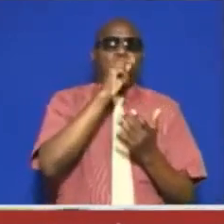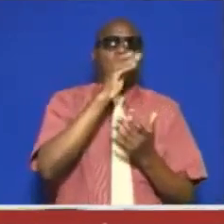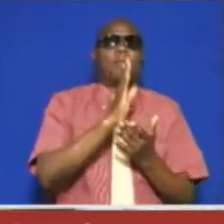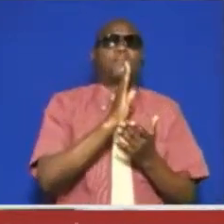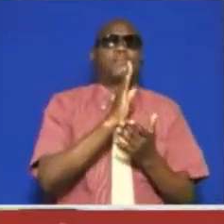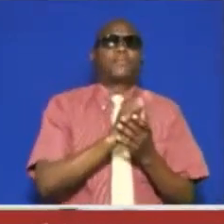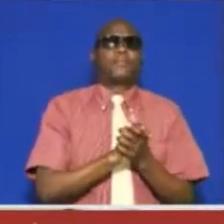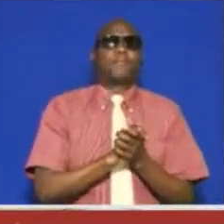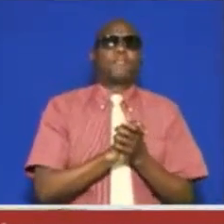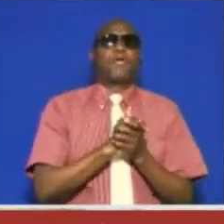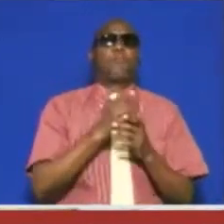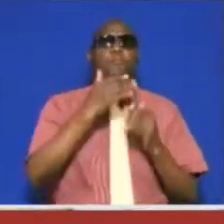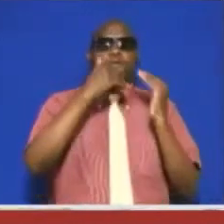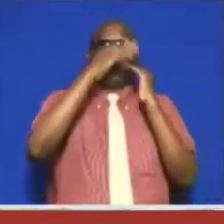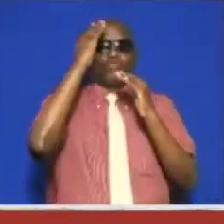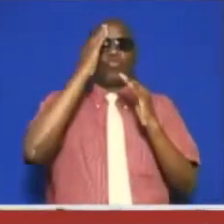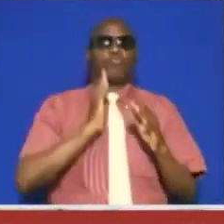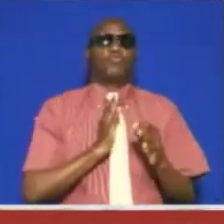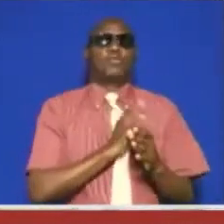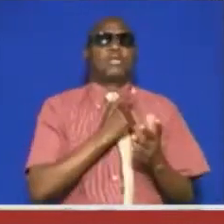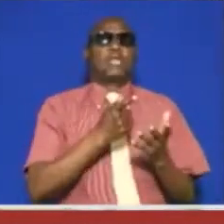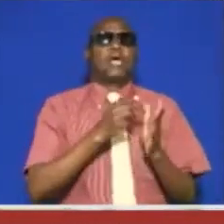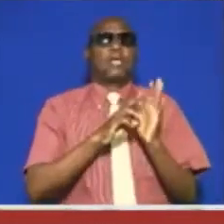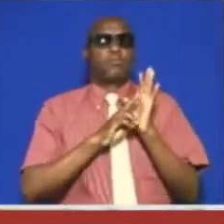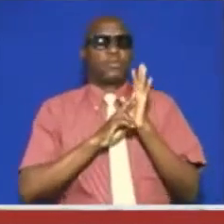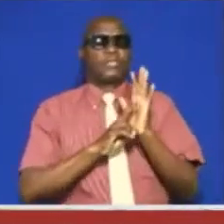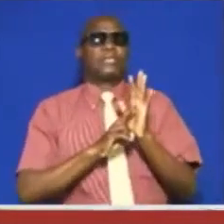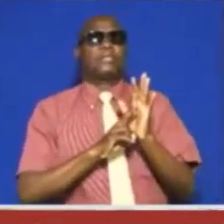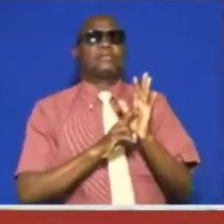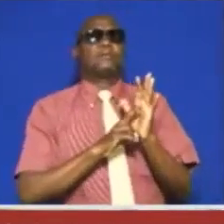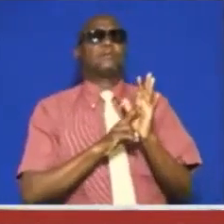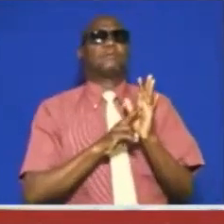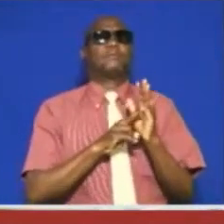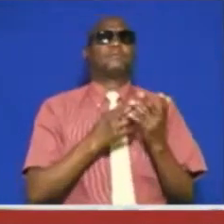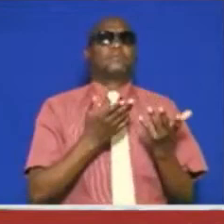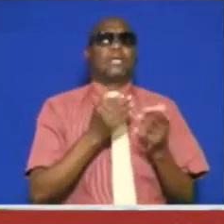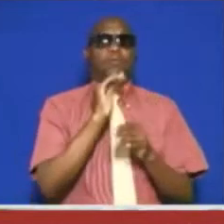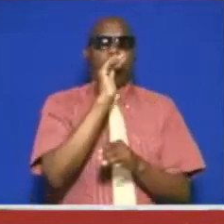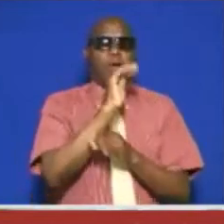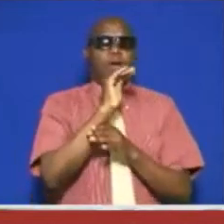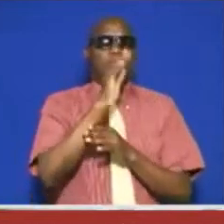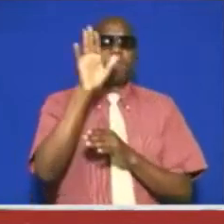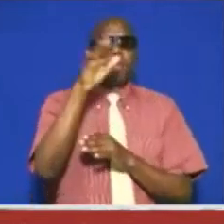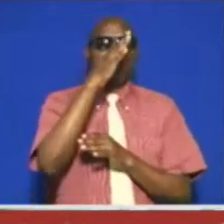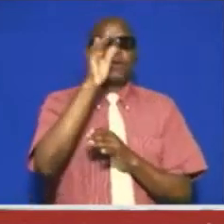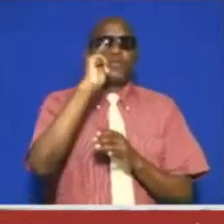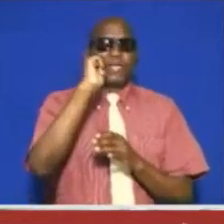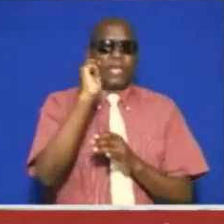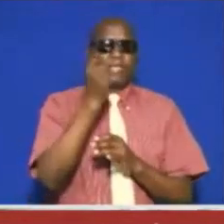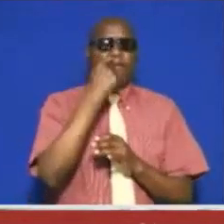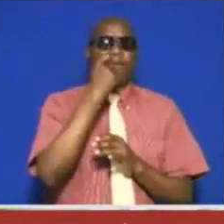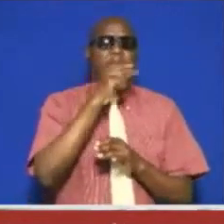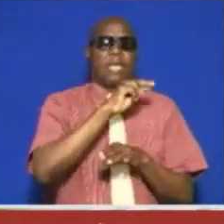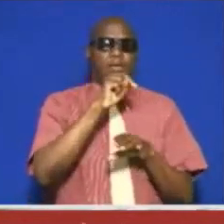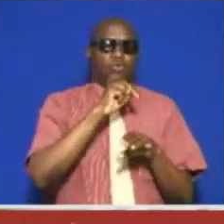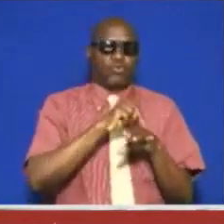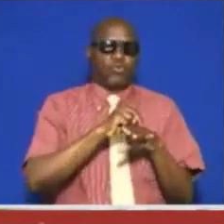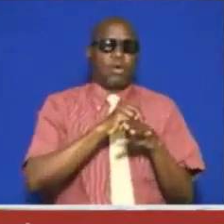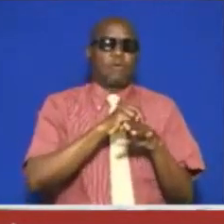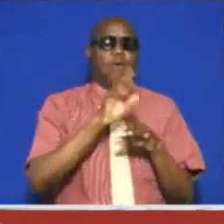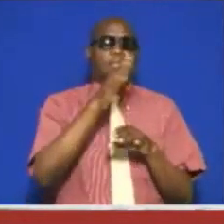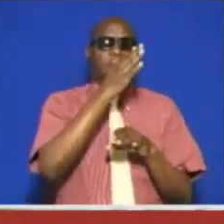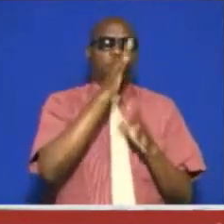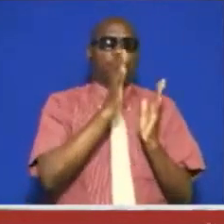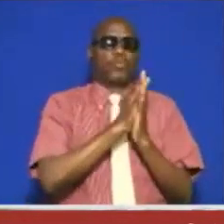laboratory science professional bodies hereby represented beseech the Parliament of Kenya, that is the National Assembly and the Senate,